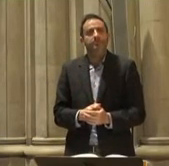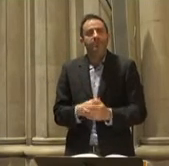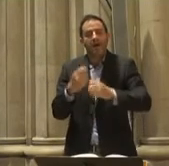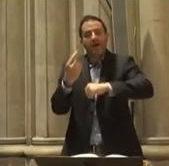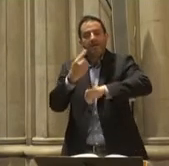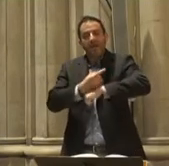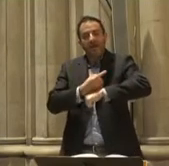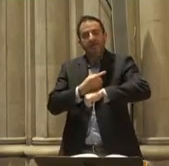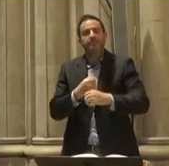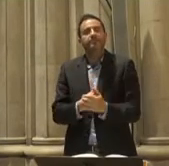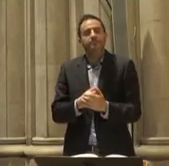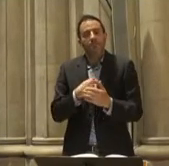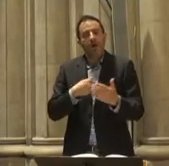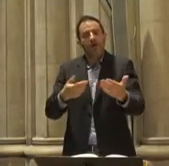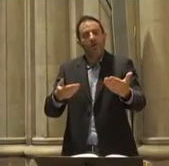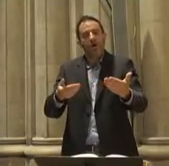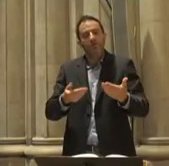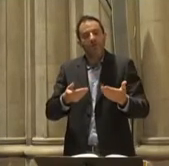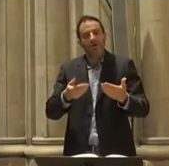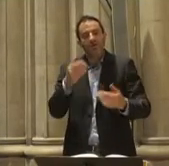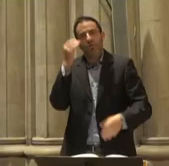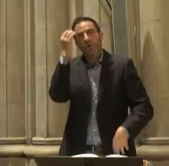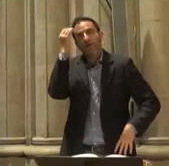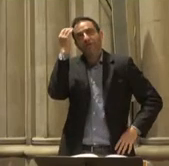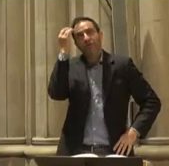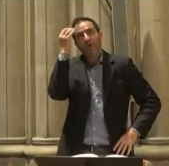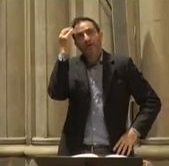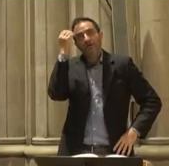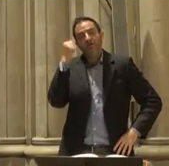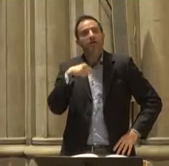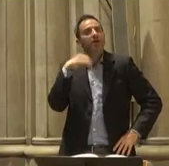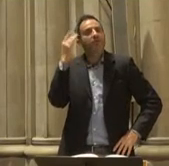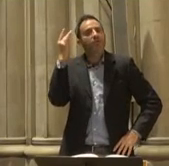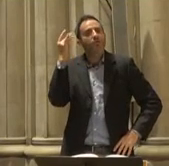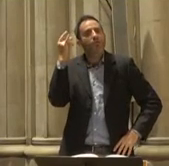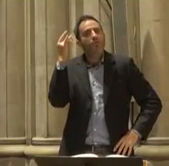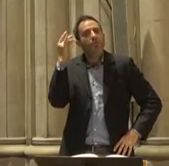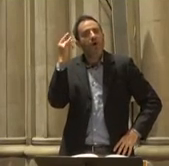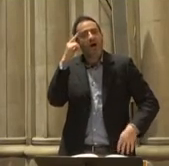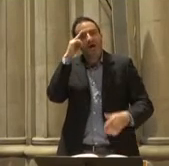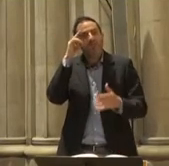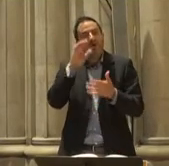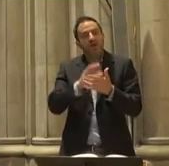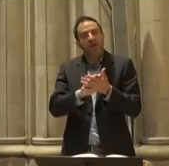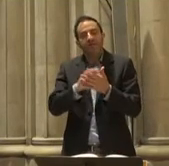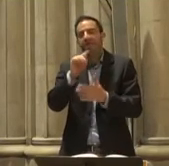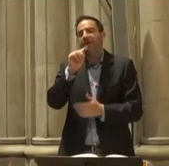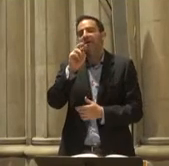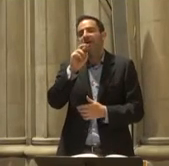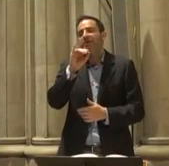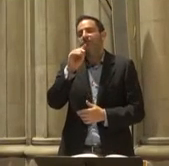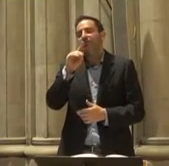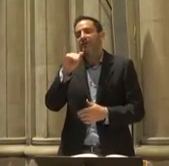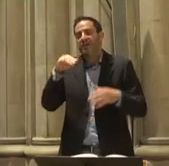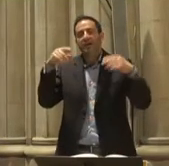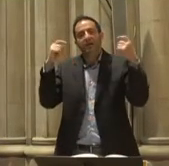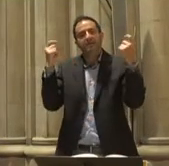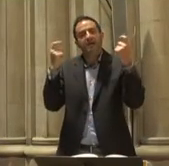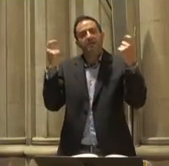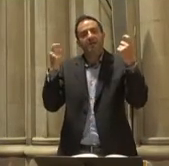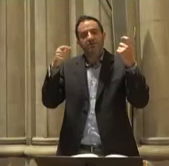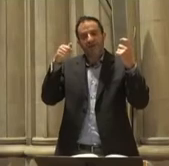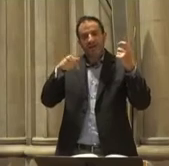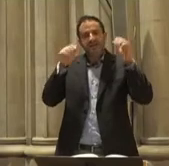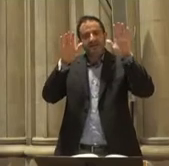Today, I would like to invite us into a consideration of why our belief in the Trinity and our celebration of it this